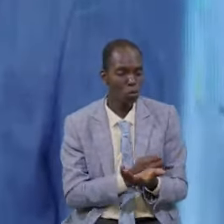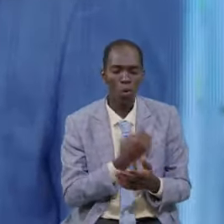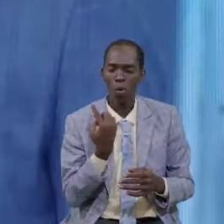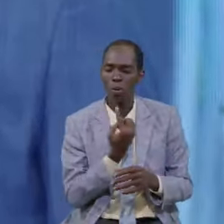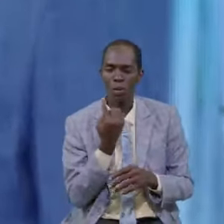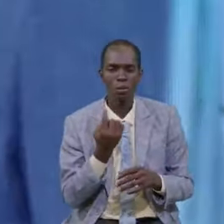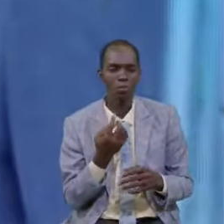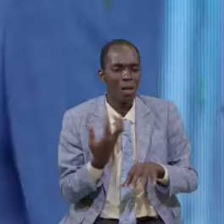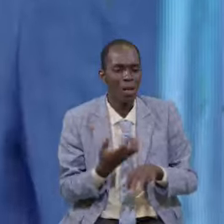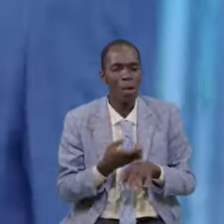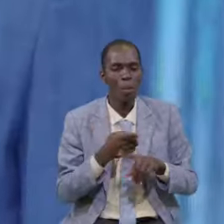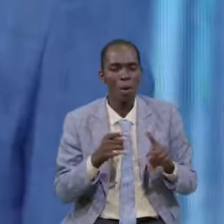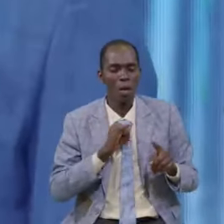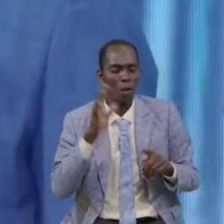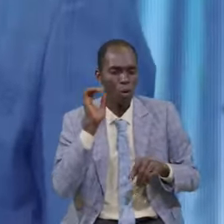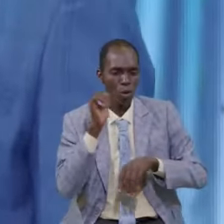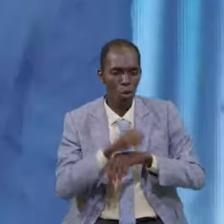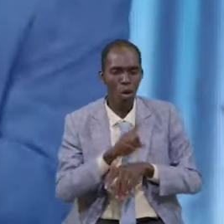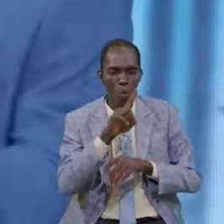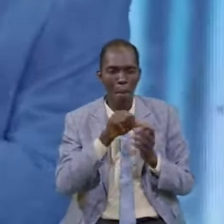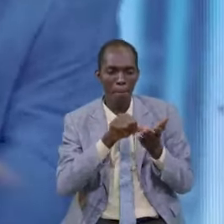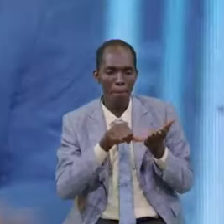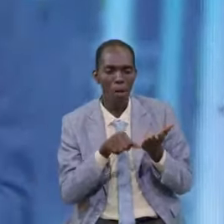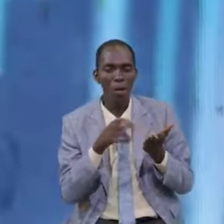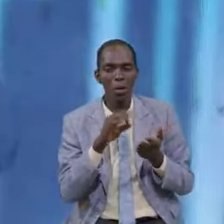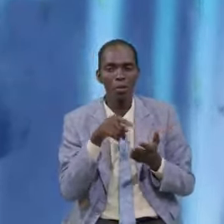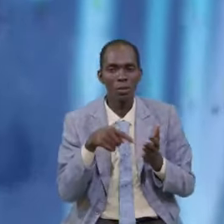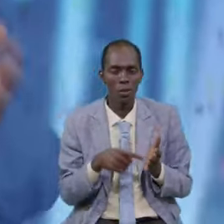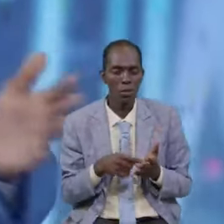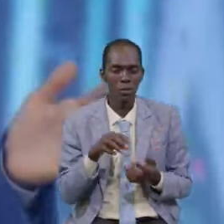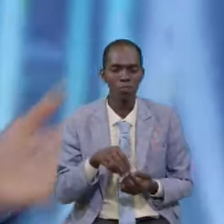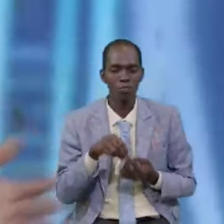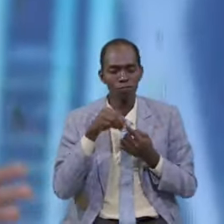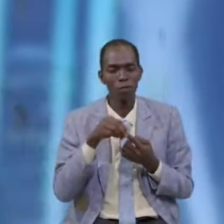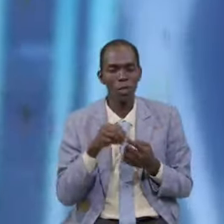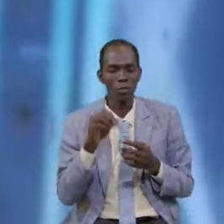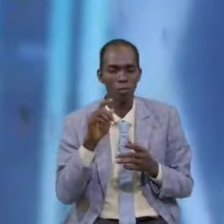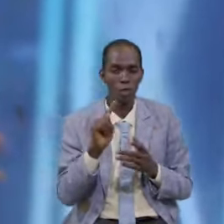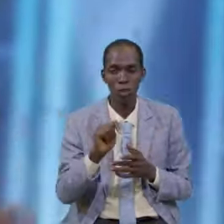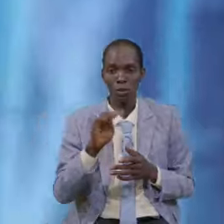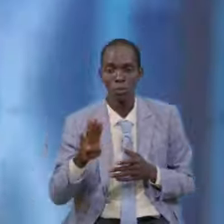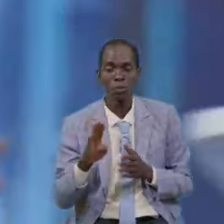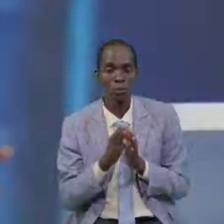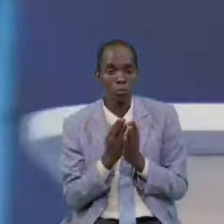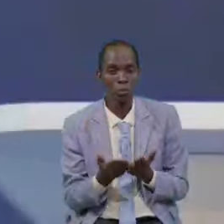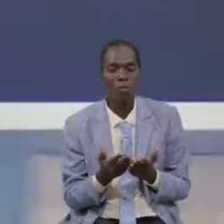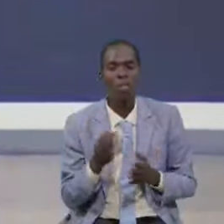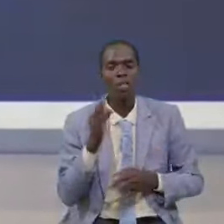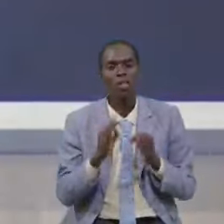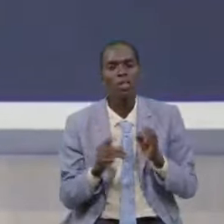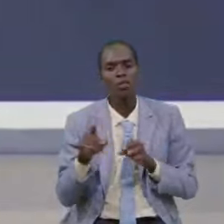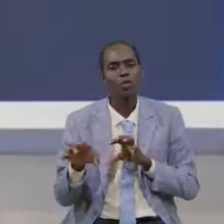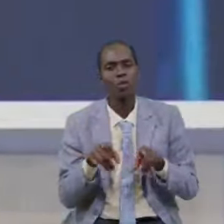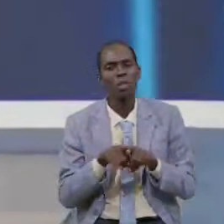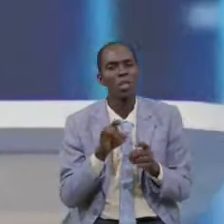1 page of this particular textbook today. You see, when you do like that, and every day is